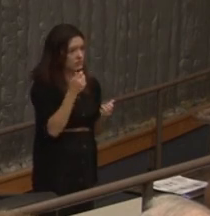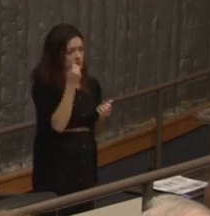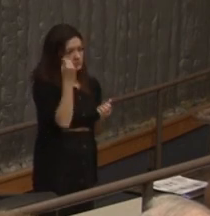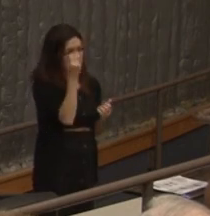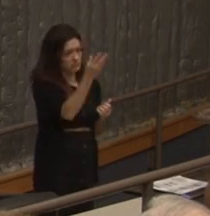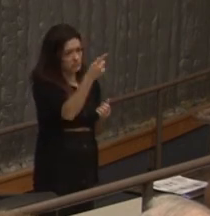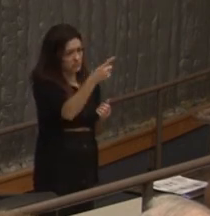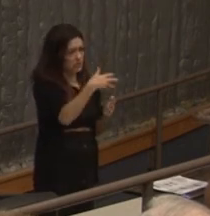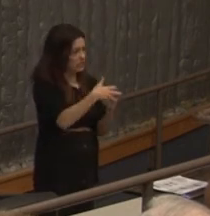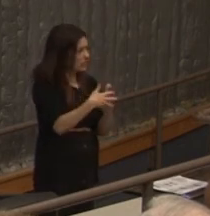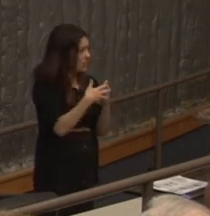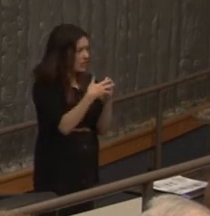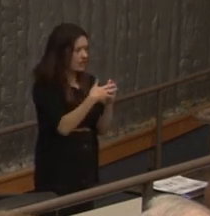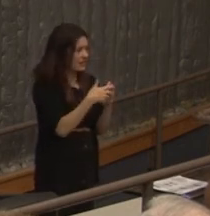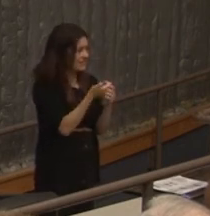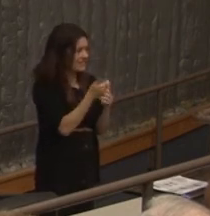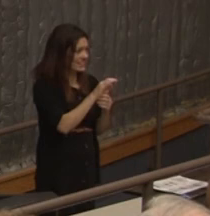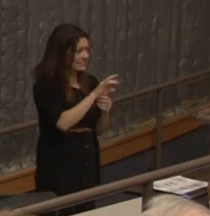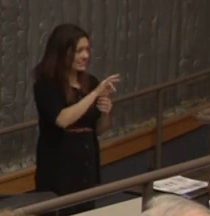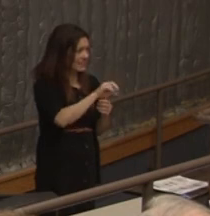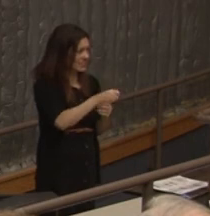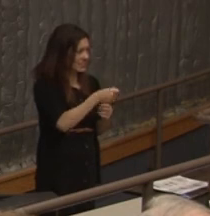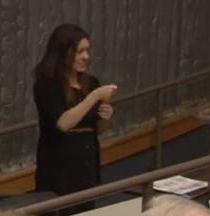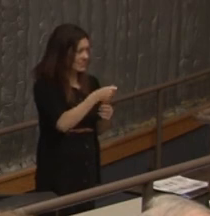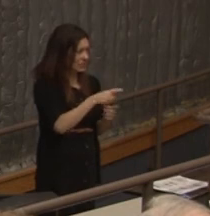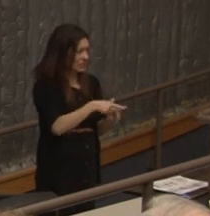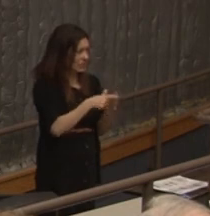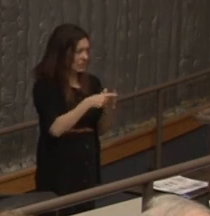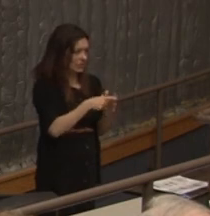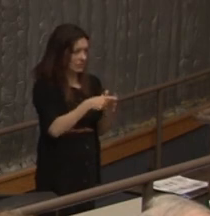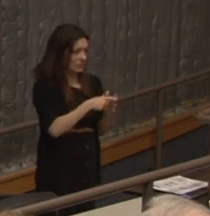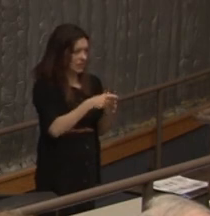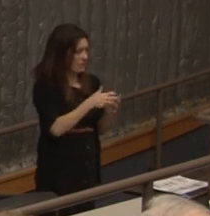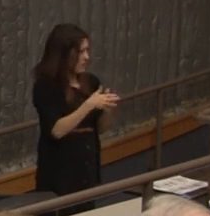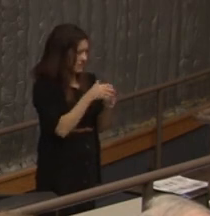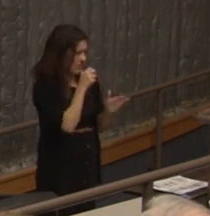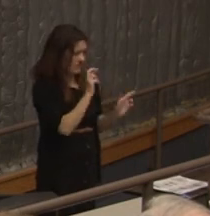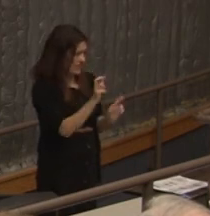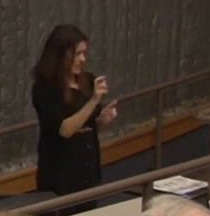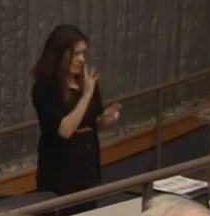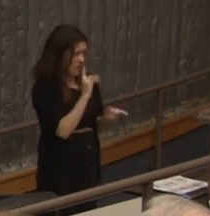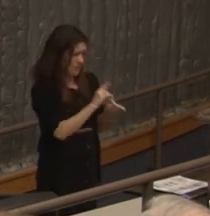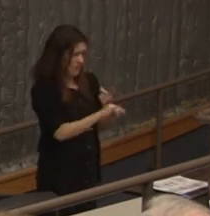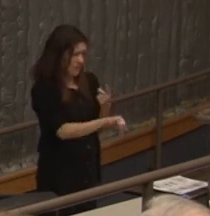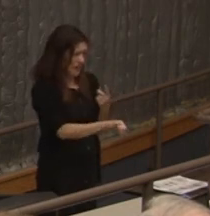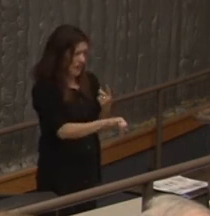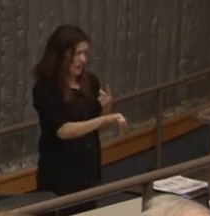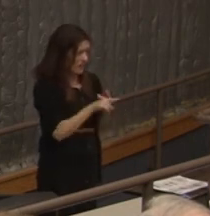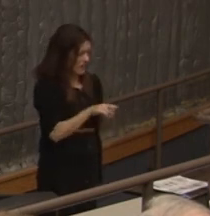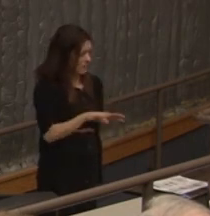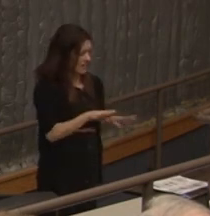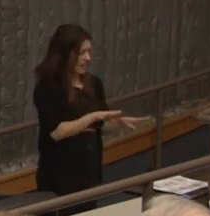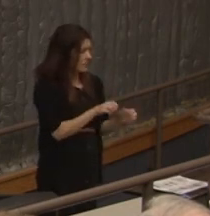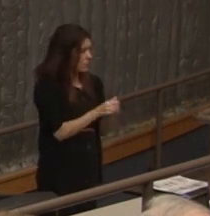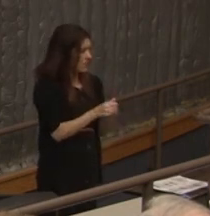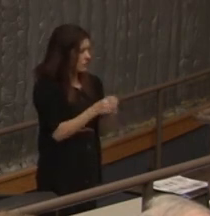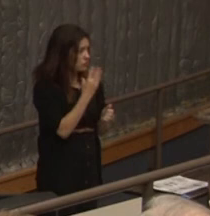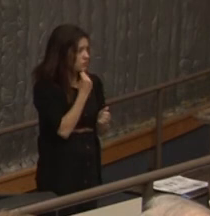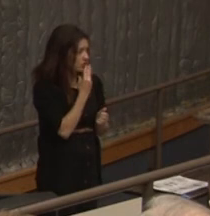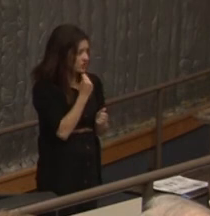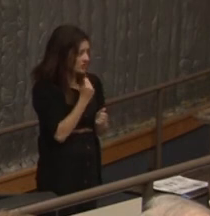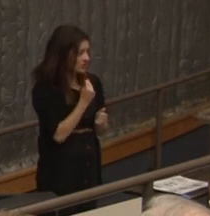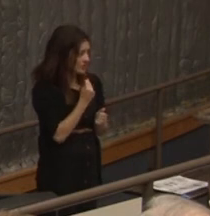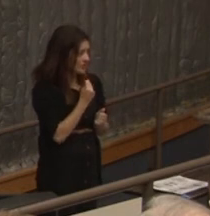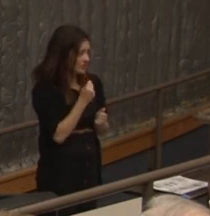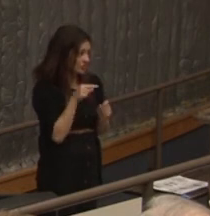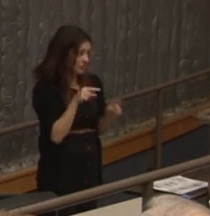United States, nobody talked till 1970s. America wasn't ready to talk about it after the way they behaved with the Jews during